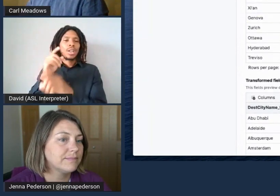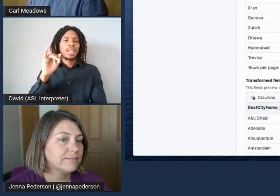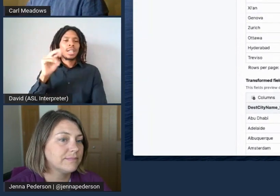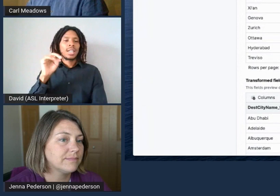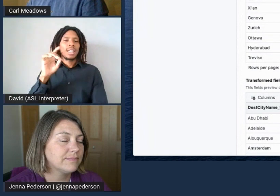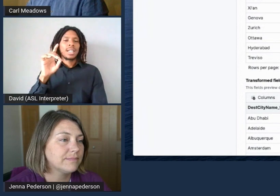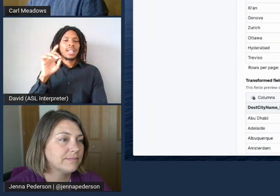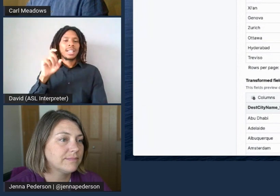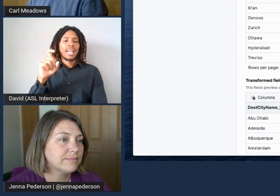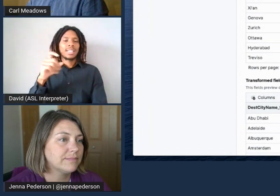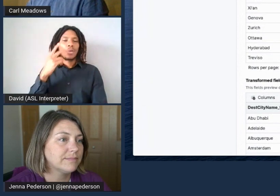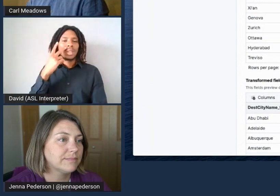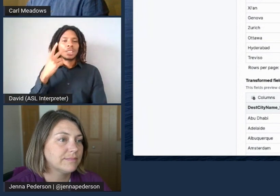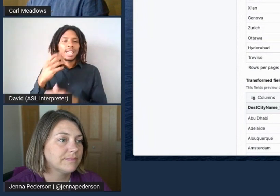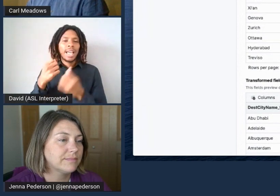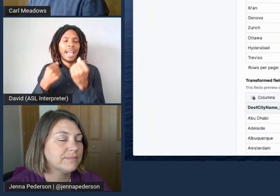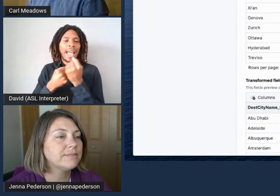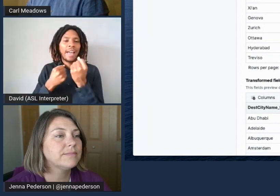by count.